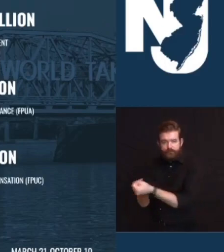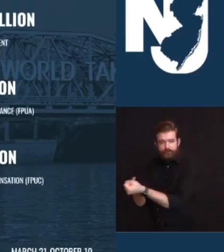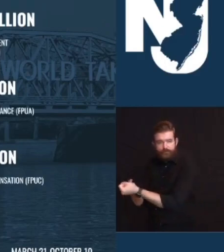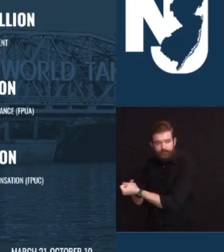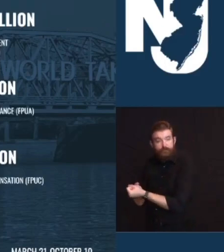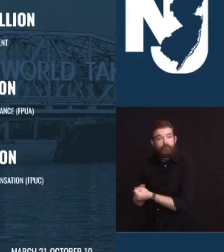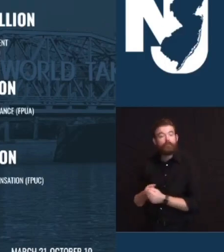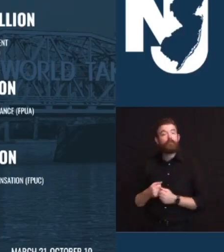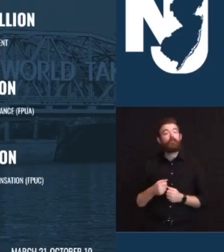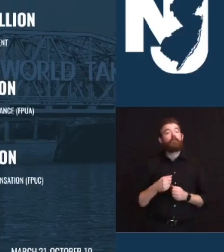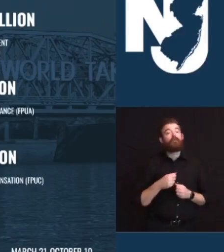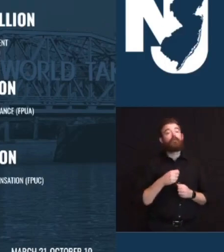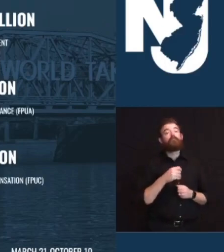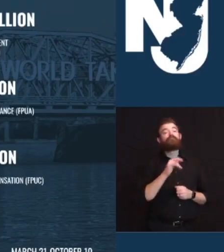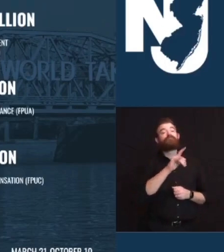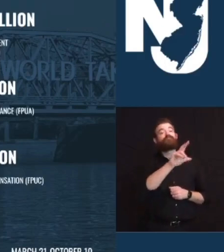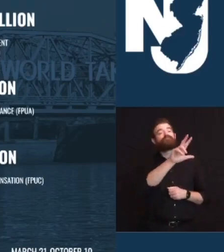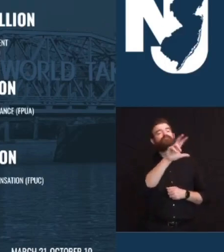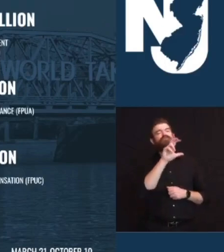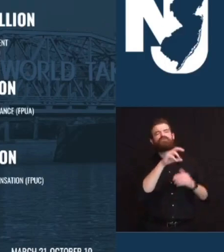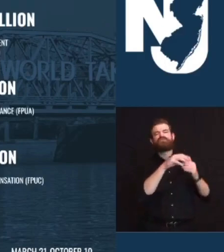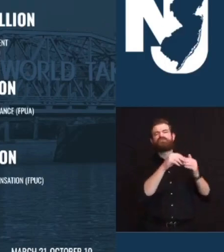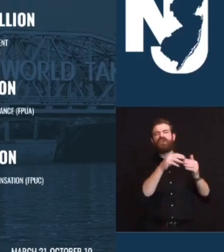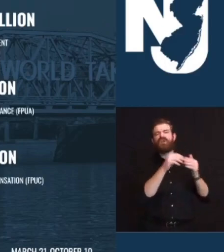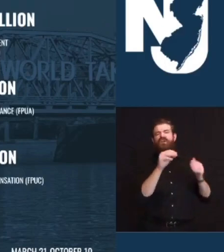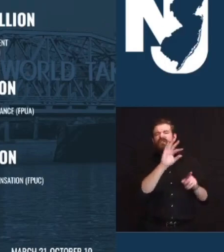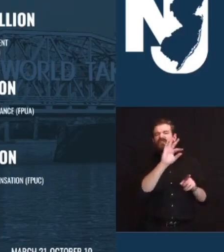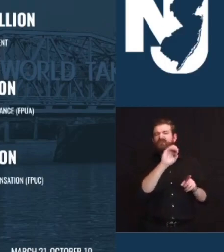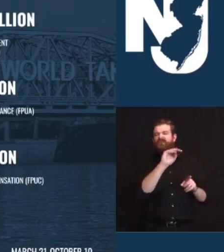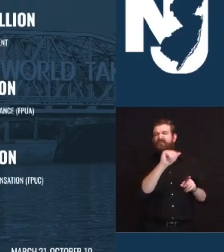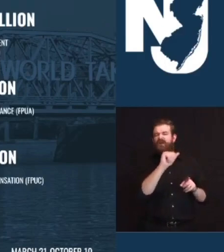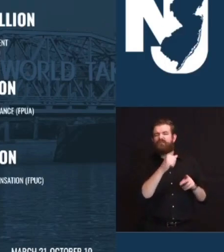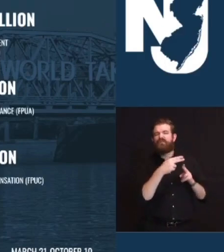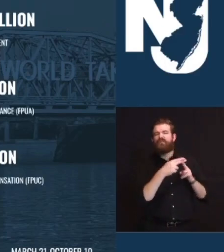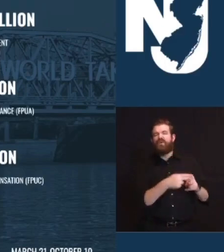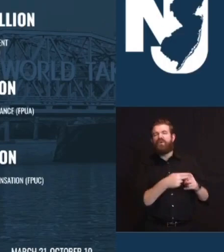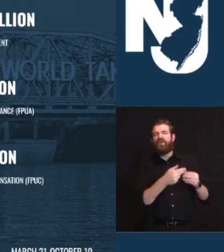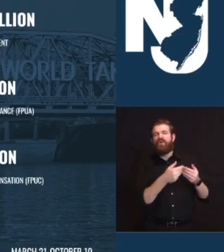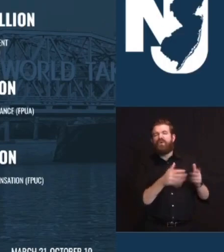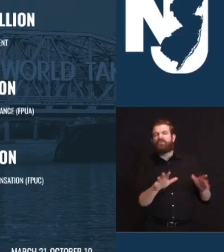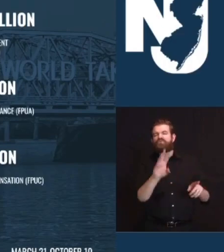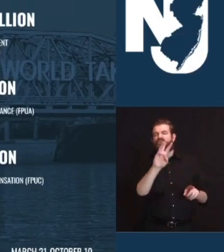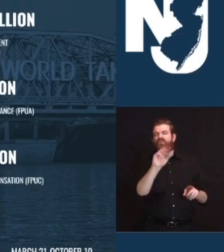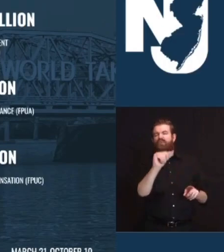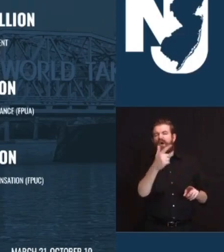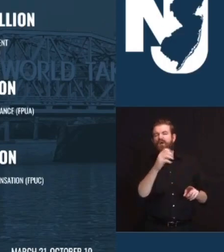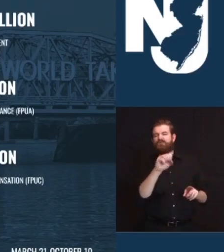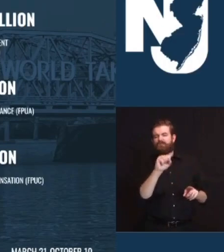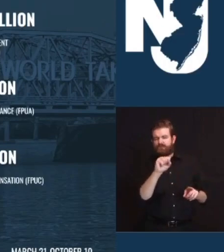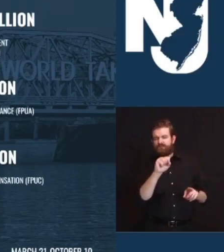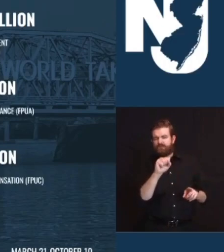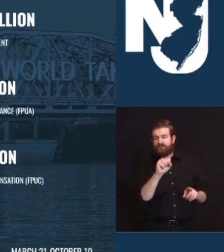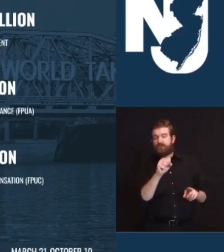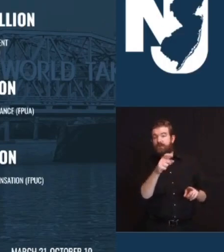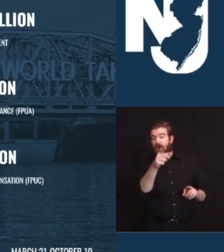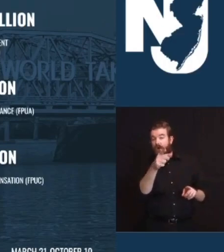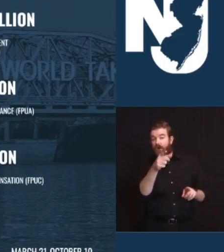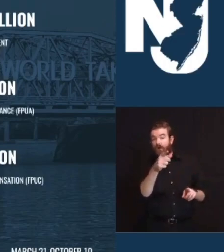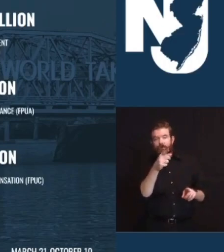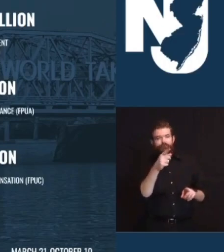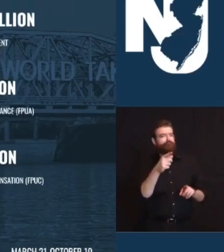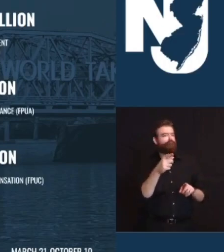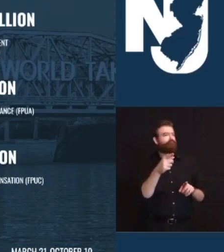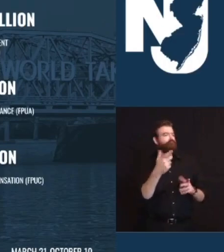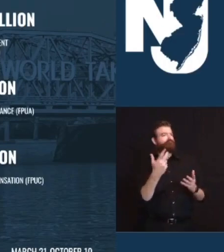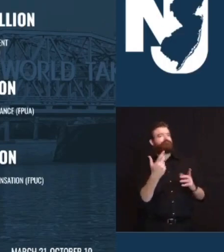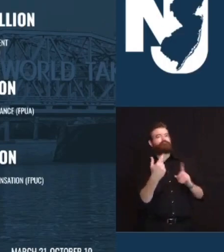Wages Assistance Program to people whose unemployment is COVID-related, an estimated, by the way, 800,000 New